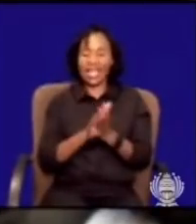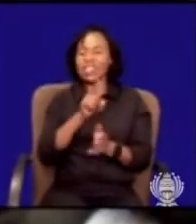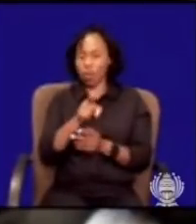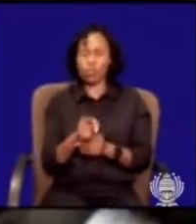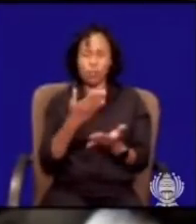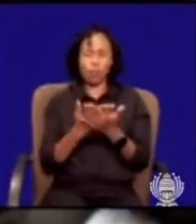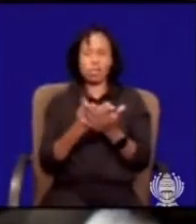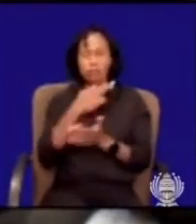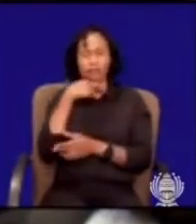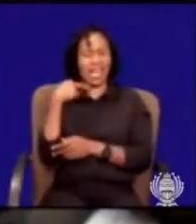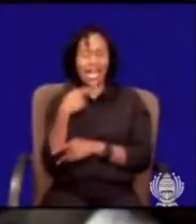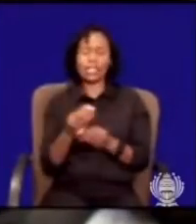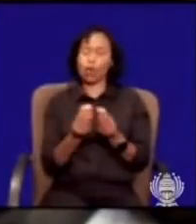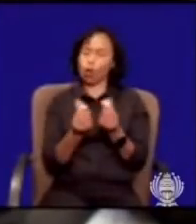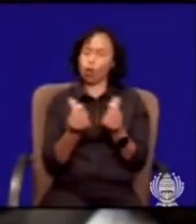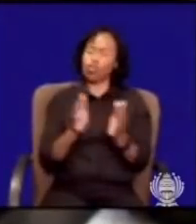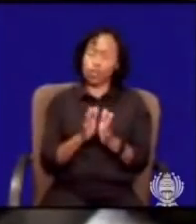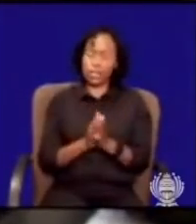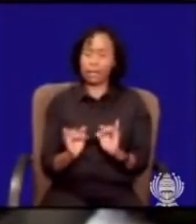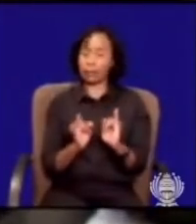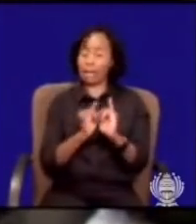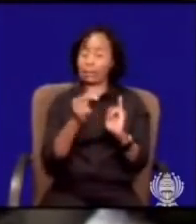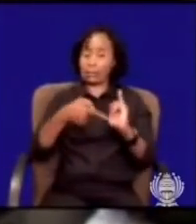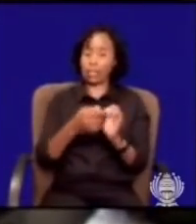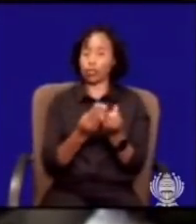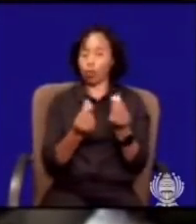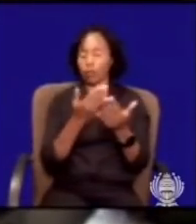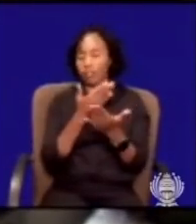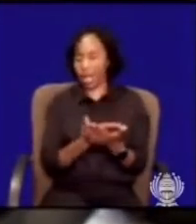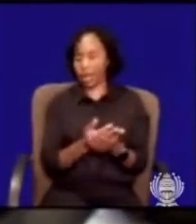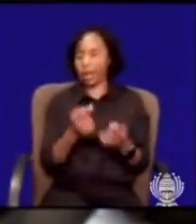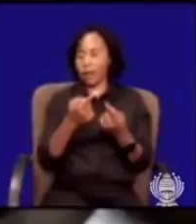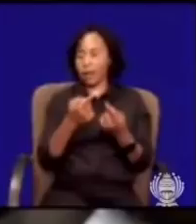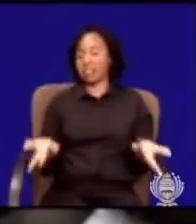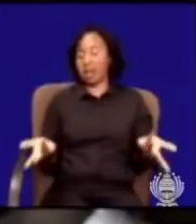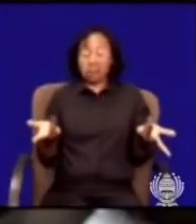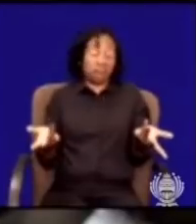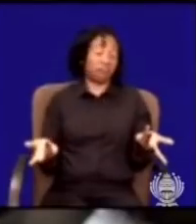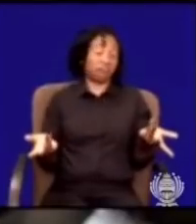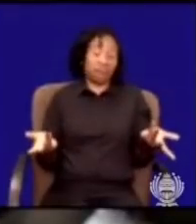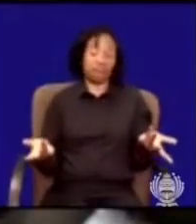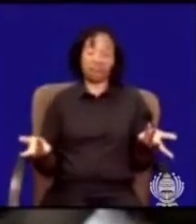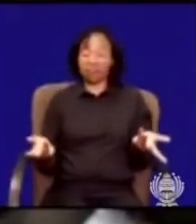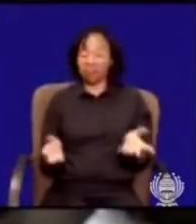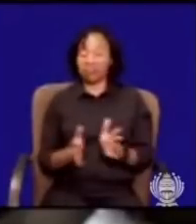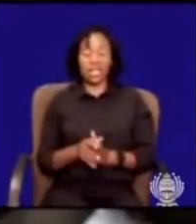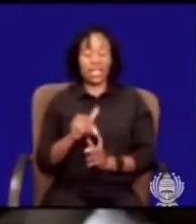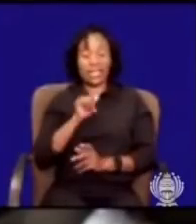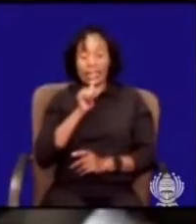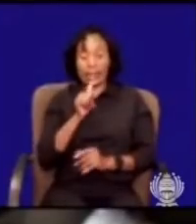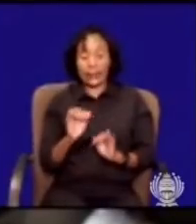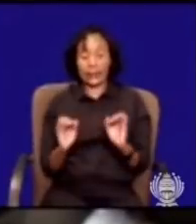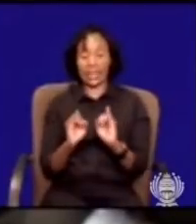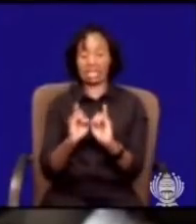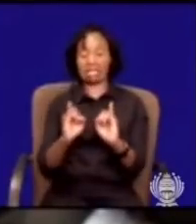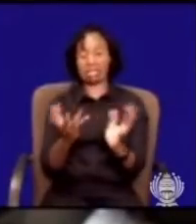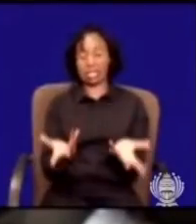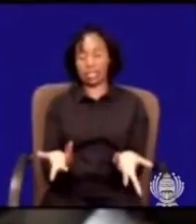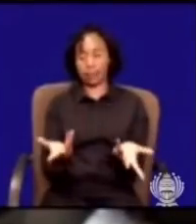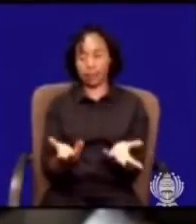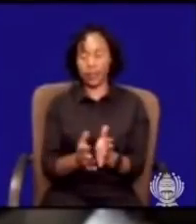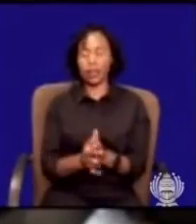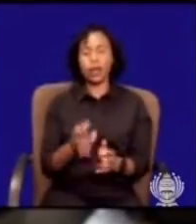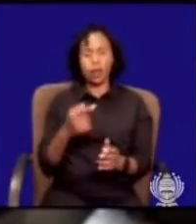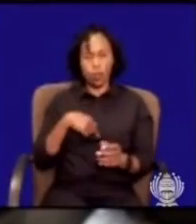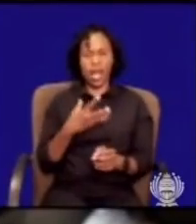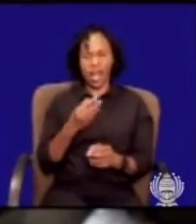to this crisis, but it requires action and urgency, both sorely lacking. We have the Village of Hope,